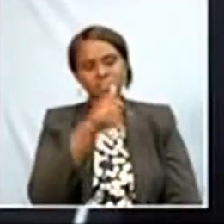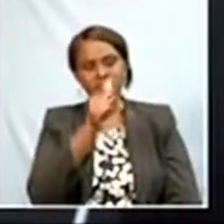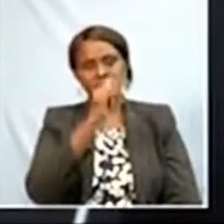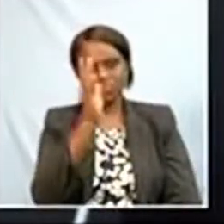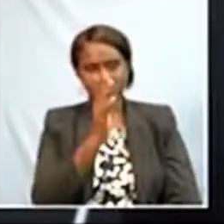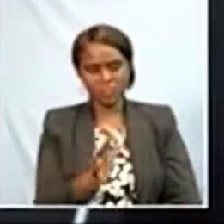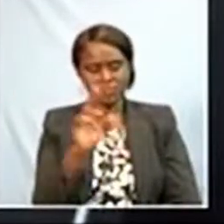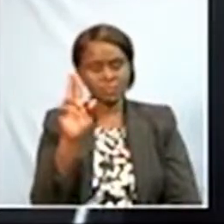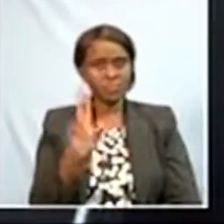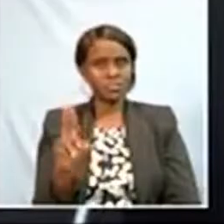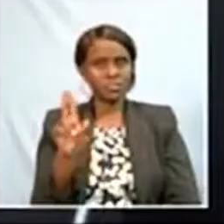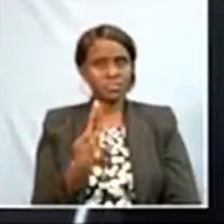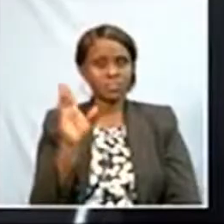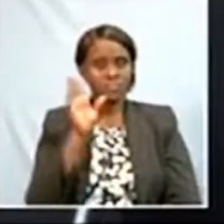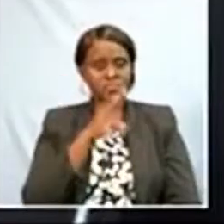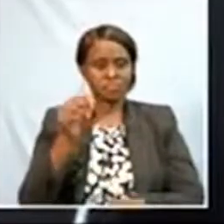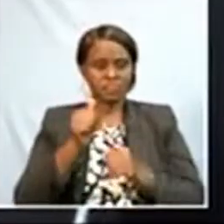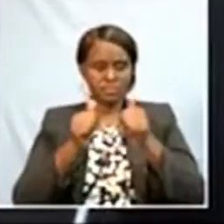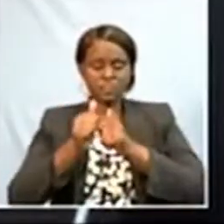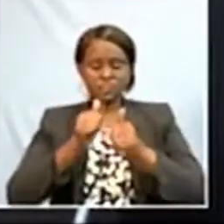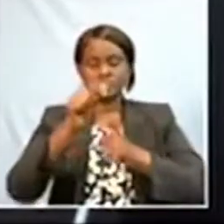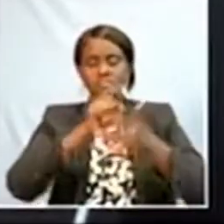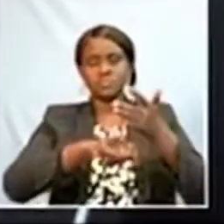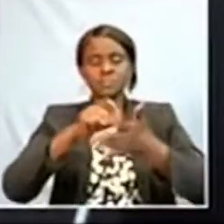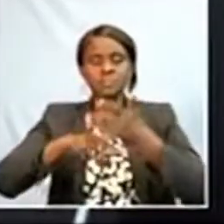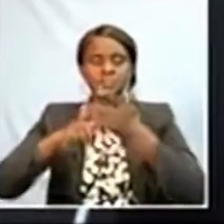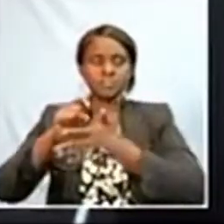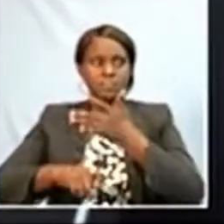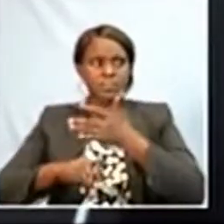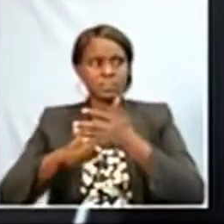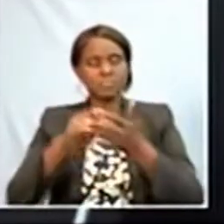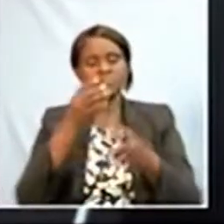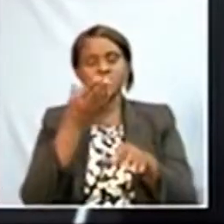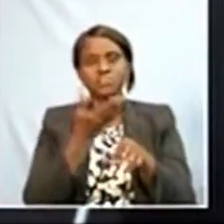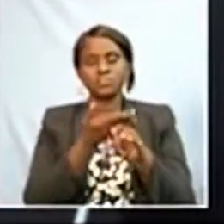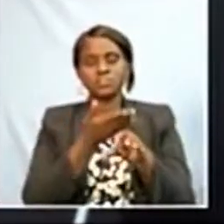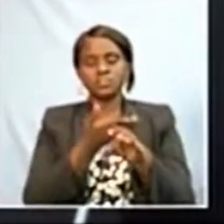never spent administration cost on